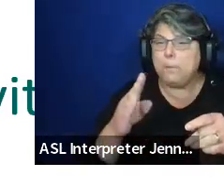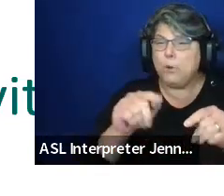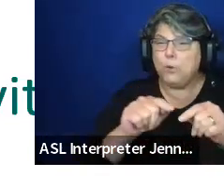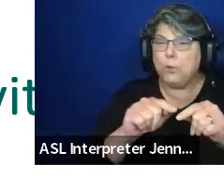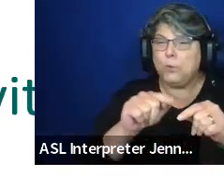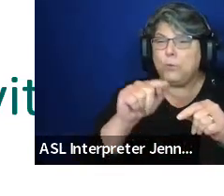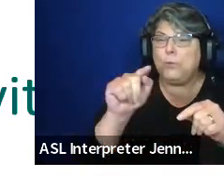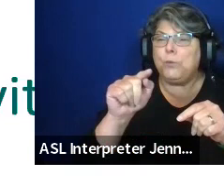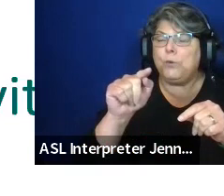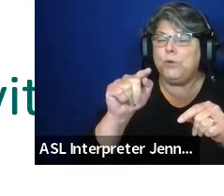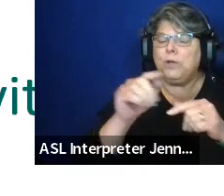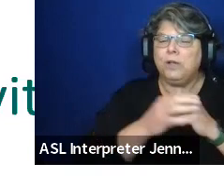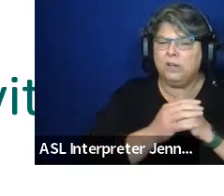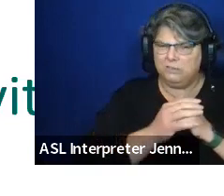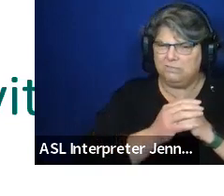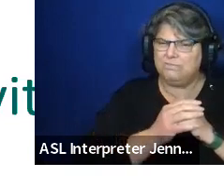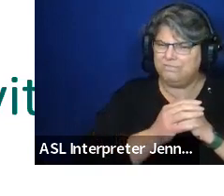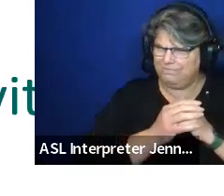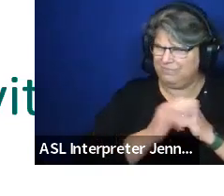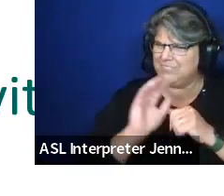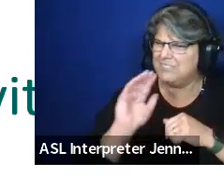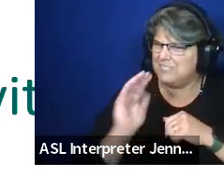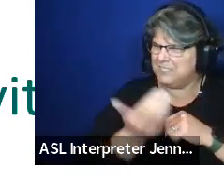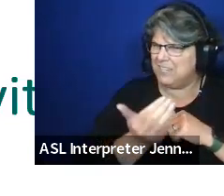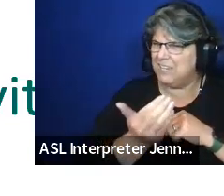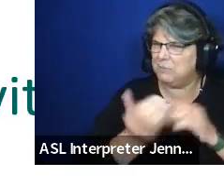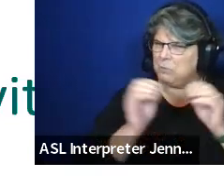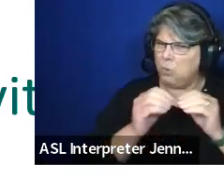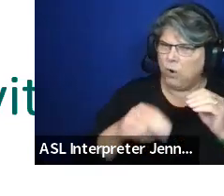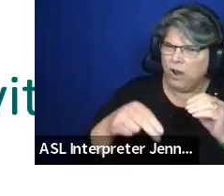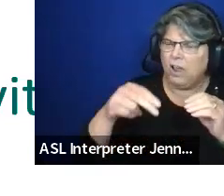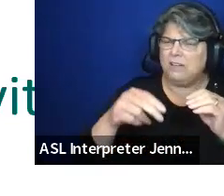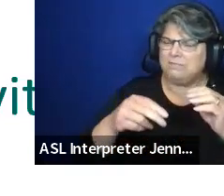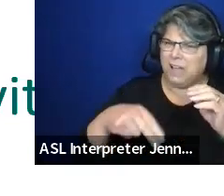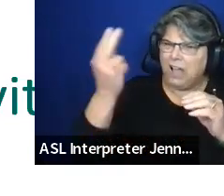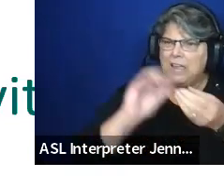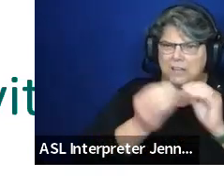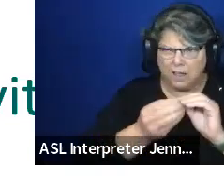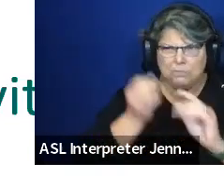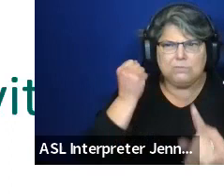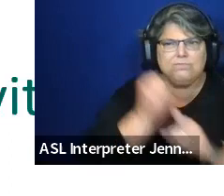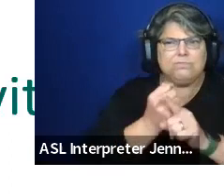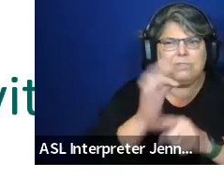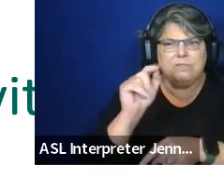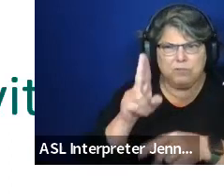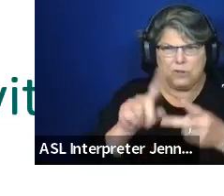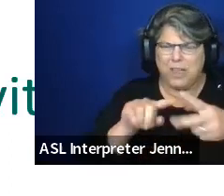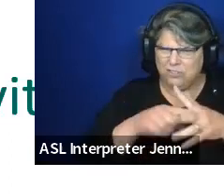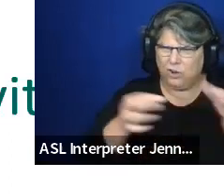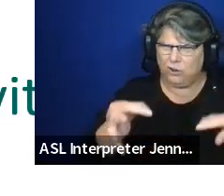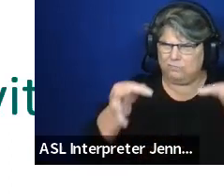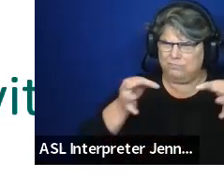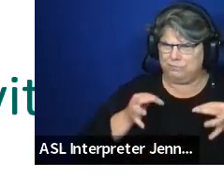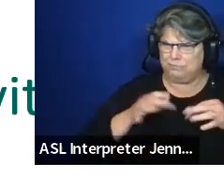we are having an earlier and higher start to the influenza season. So we're